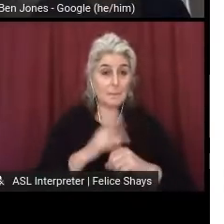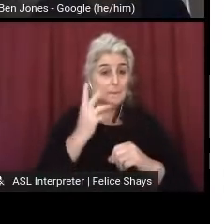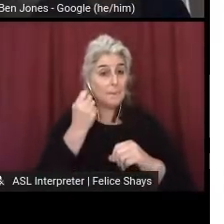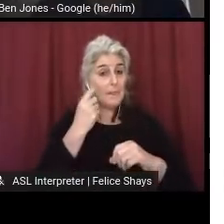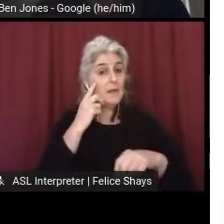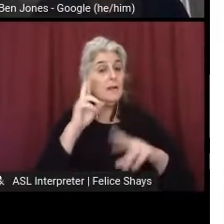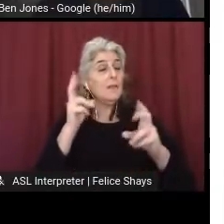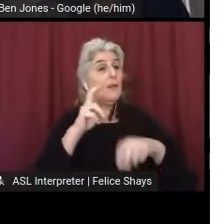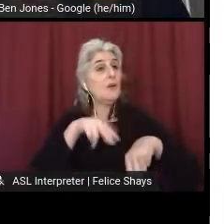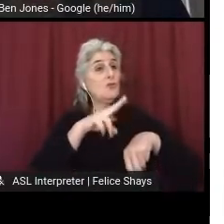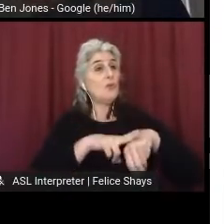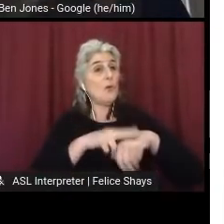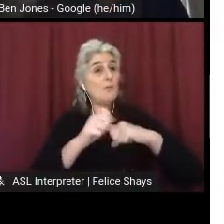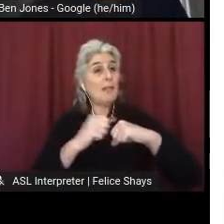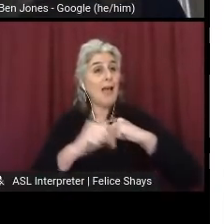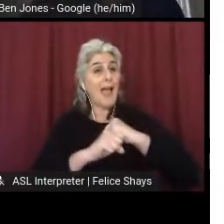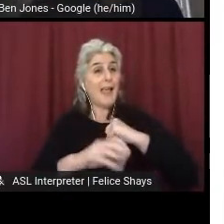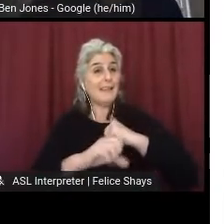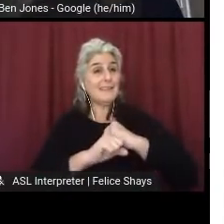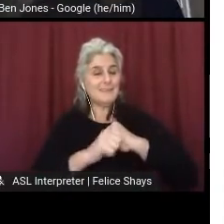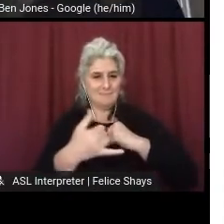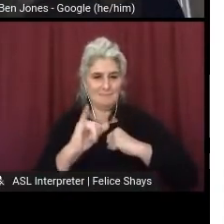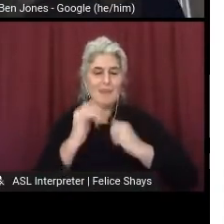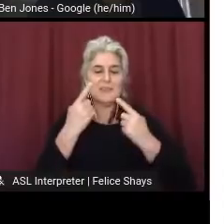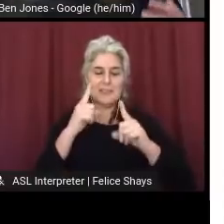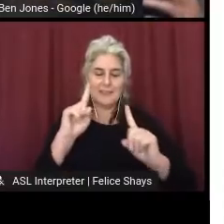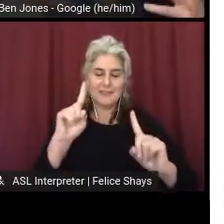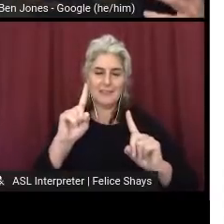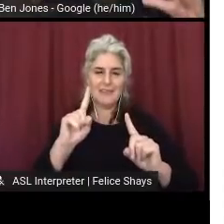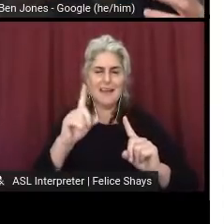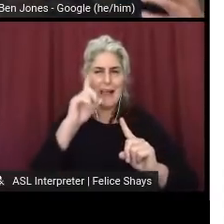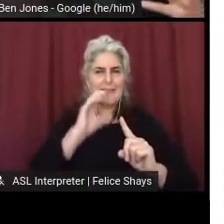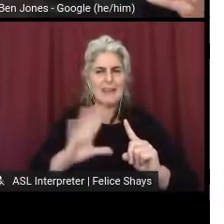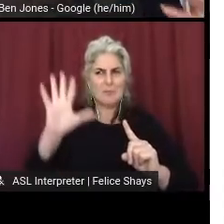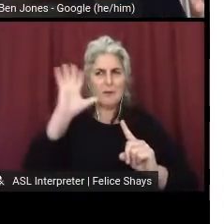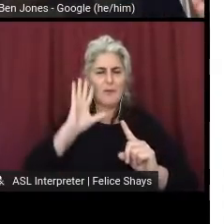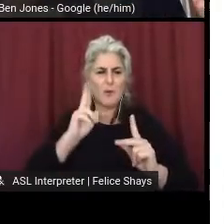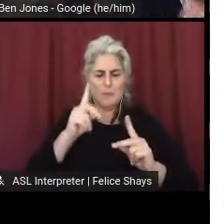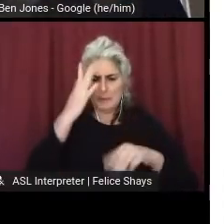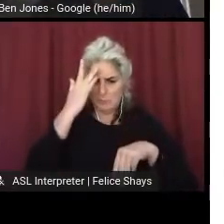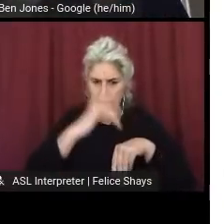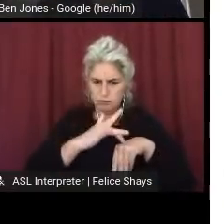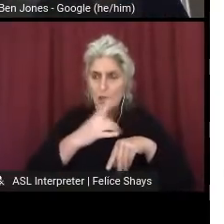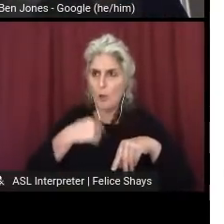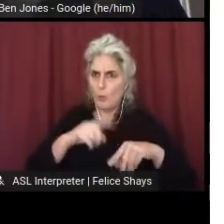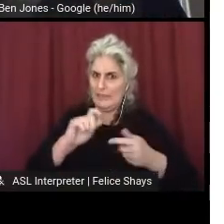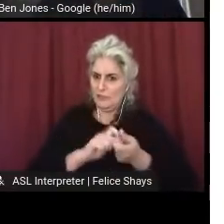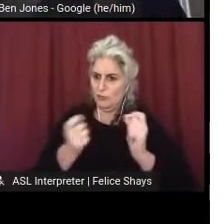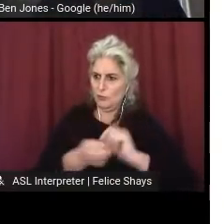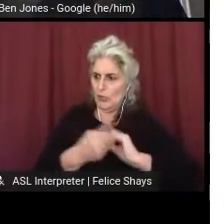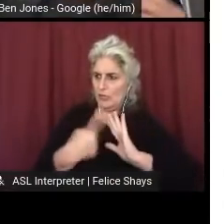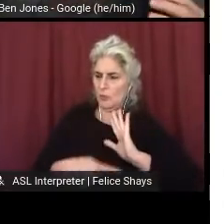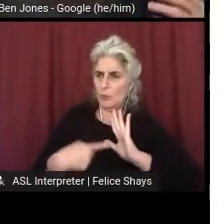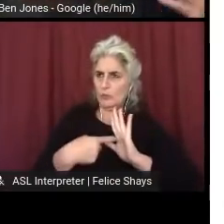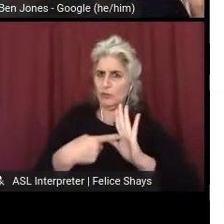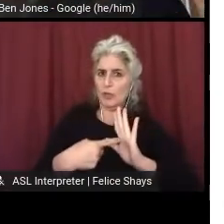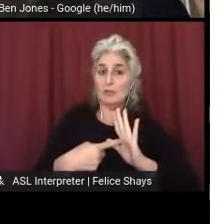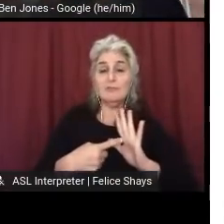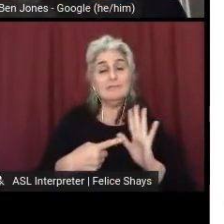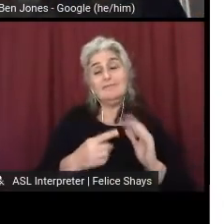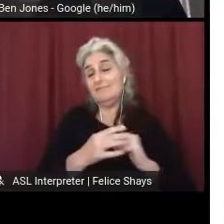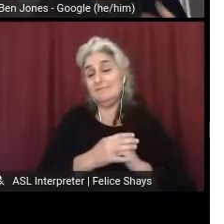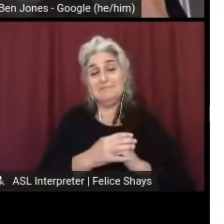still working. I think we over-indexed on the idea that we needed to change what we showed. You can show in